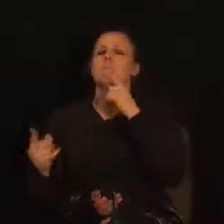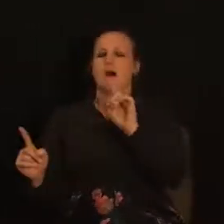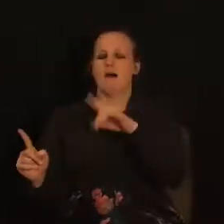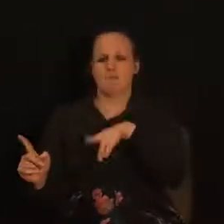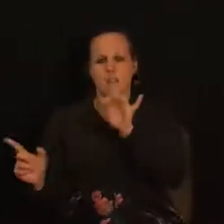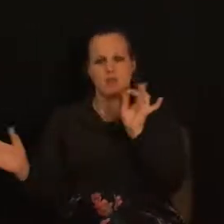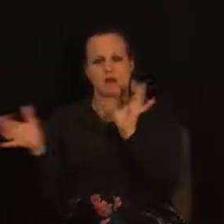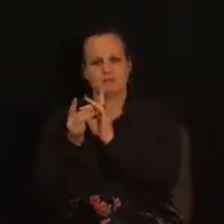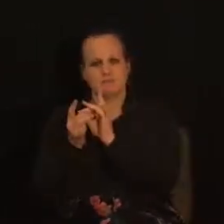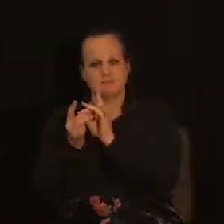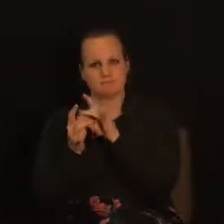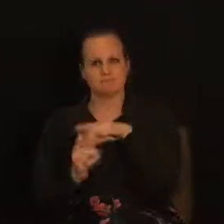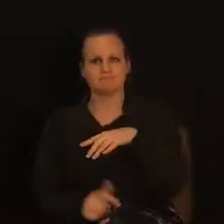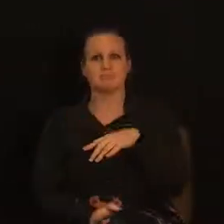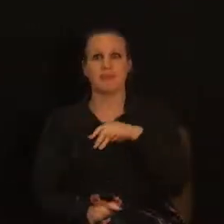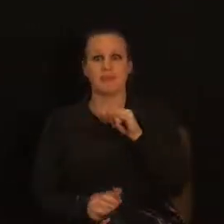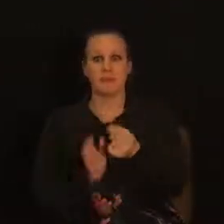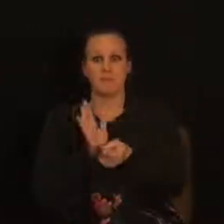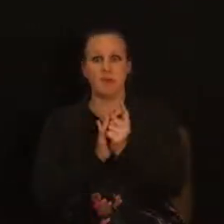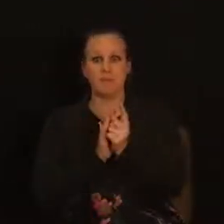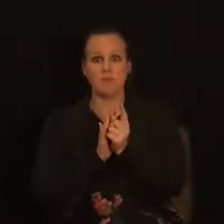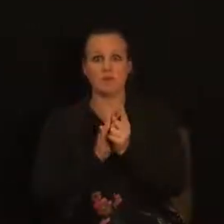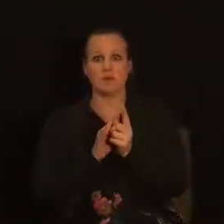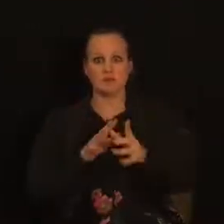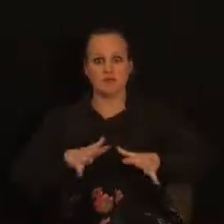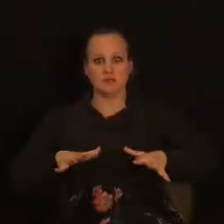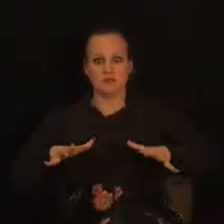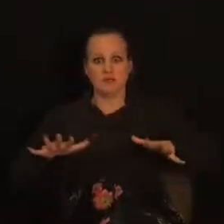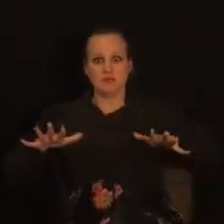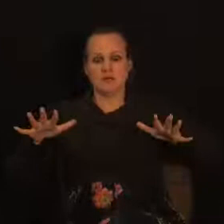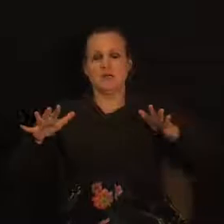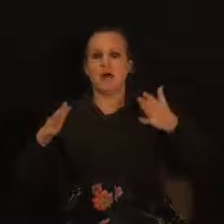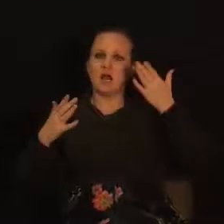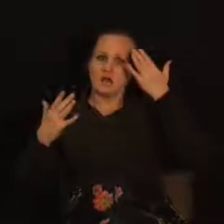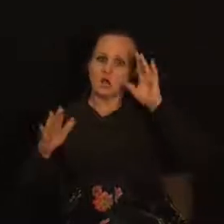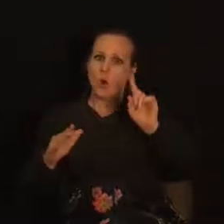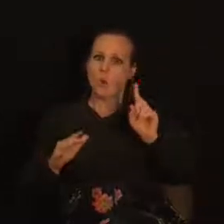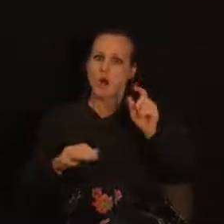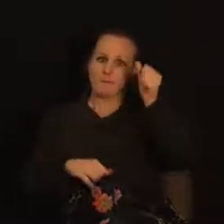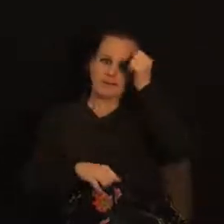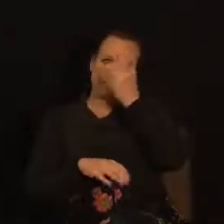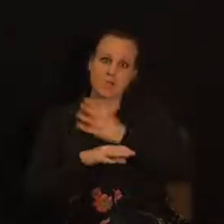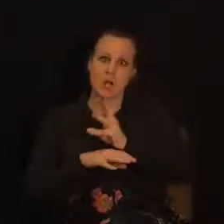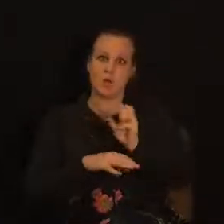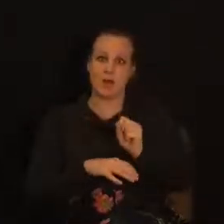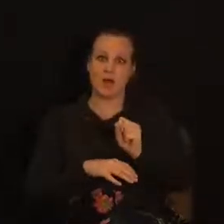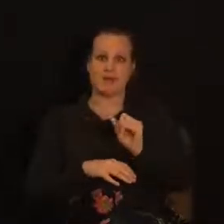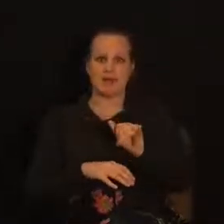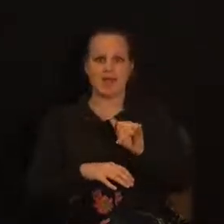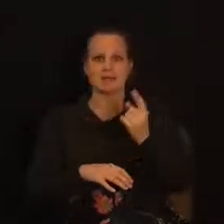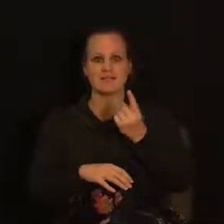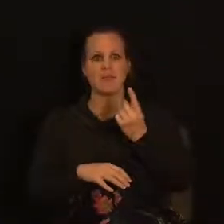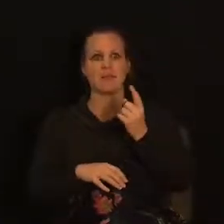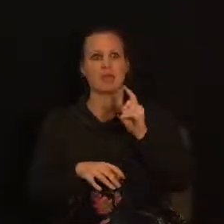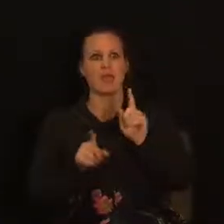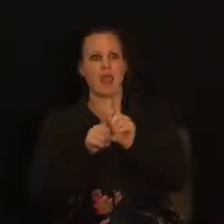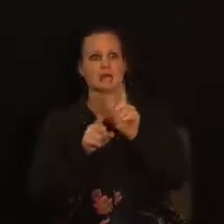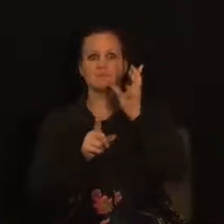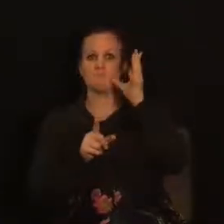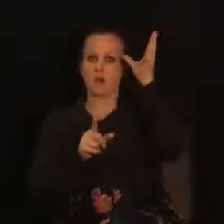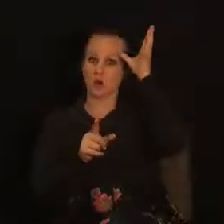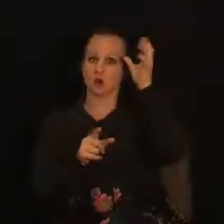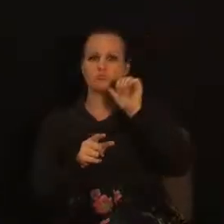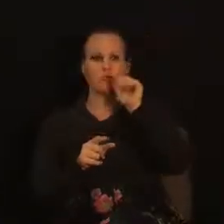desperation, when I didn't know where my son was, that's something as a parent that you don't forget. And in